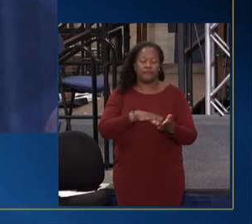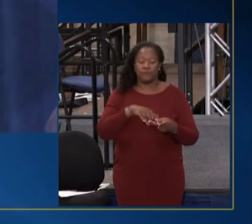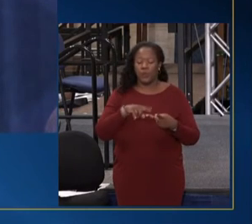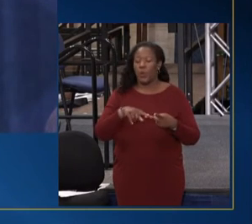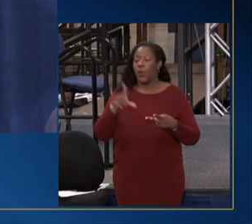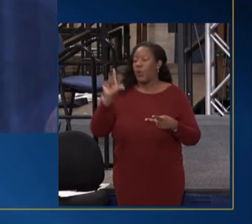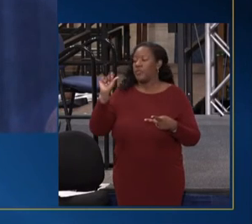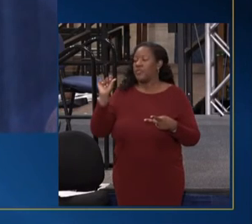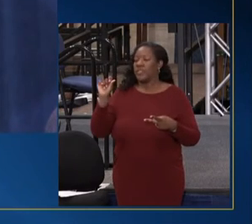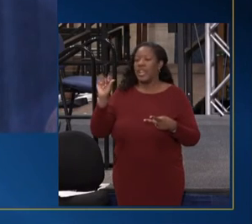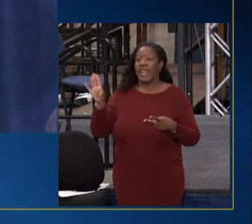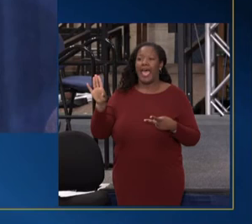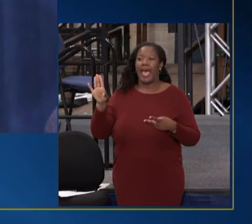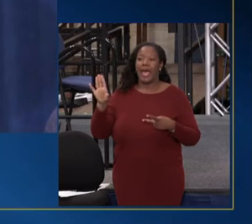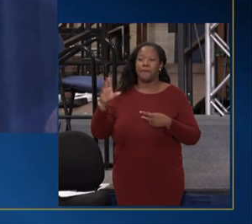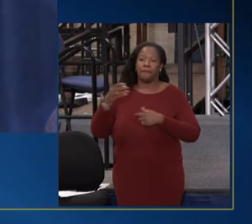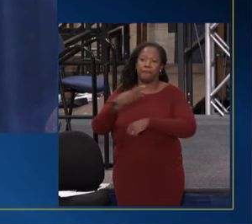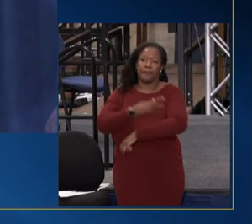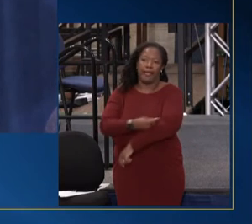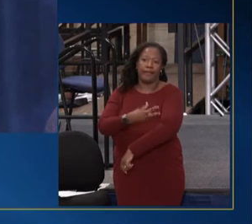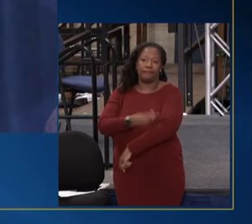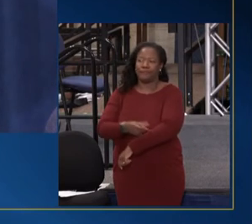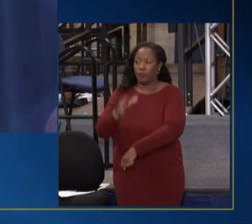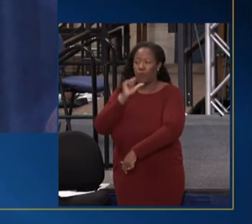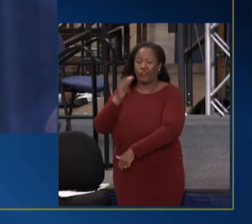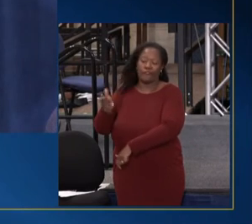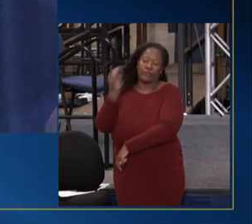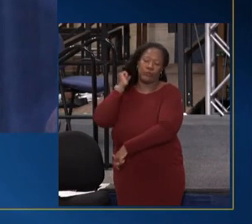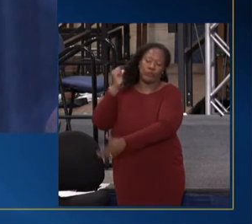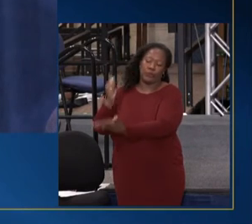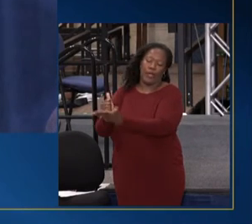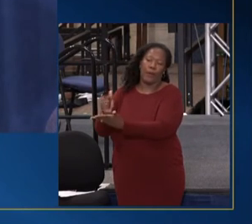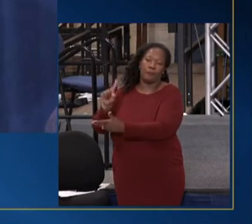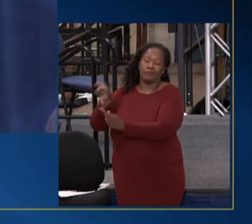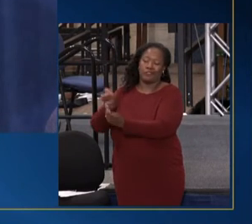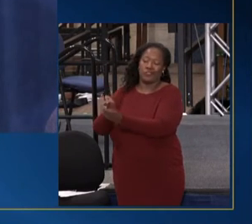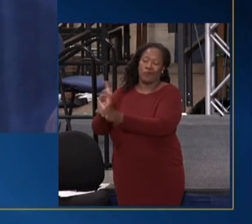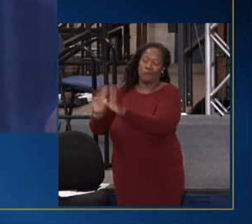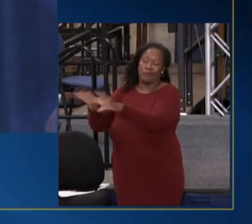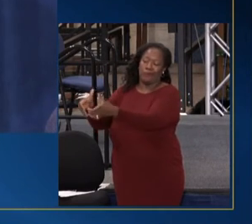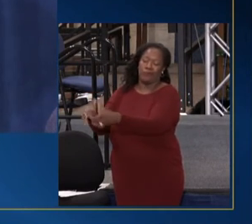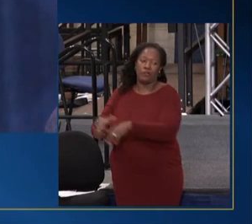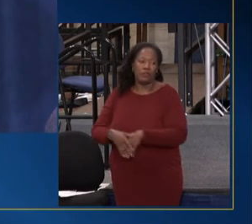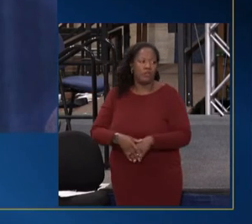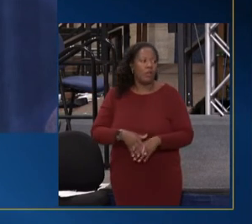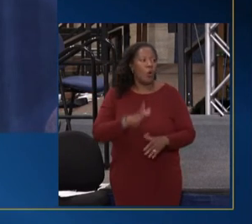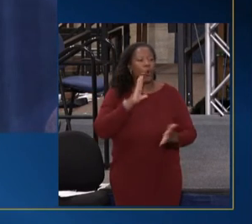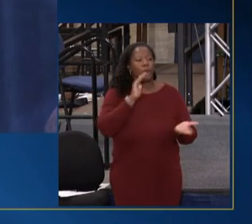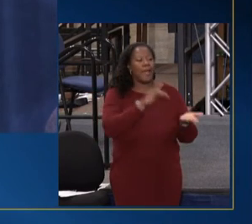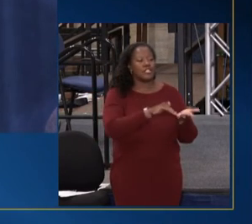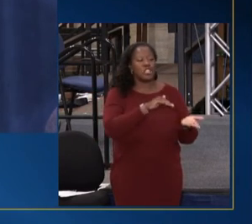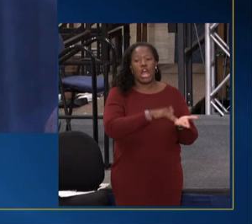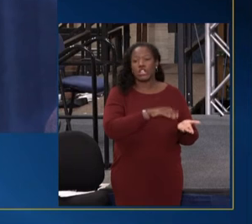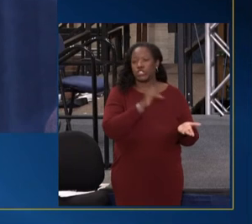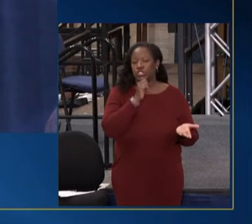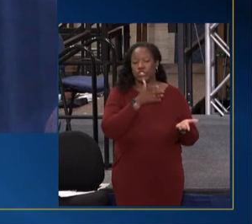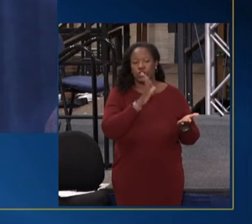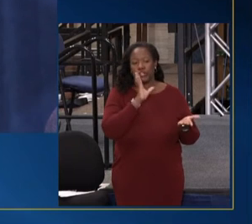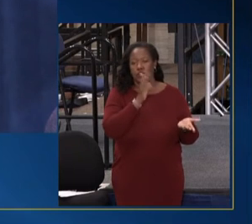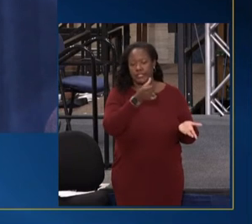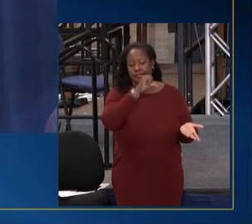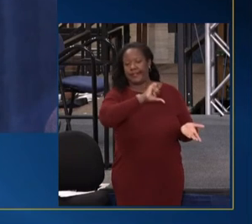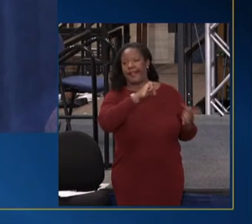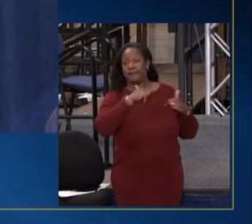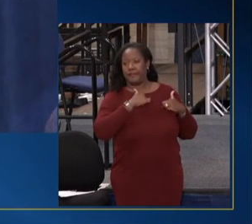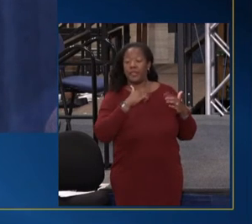lab orders for certain populations, my doctor, even though the law hasn't taken effect in my state, is starting to taper off. Like, these are real stories we're hearing, right,